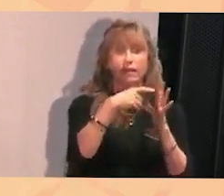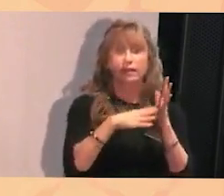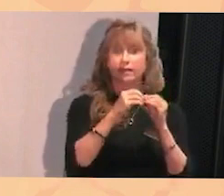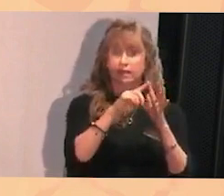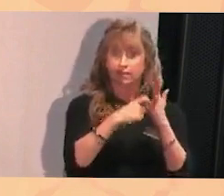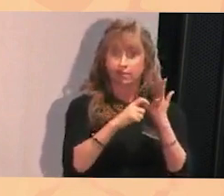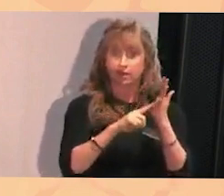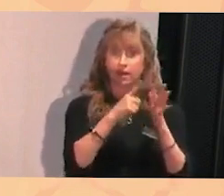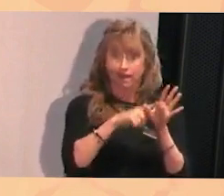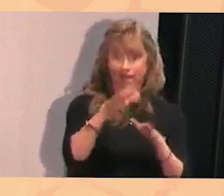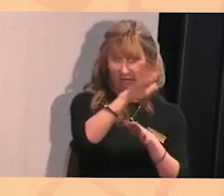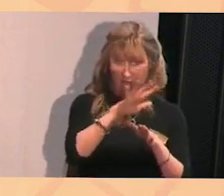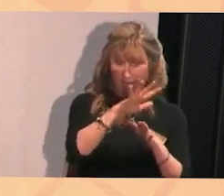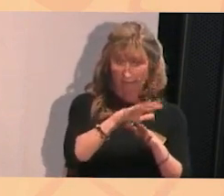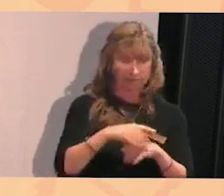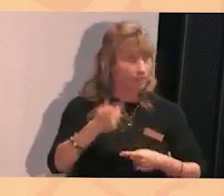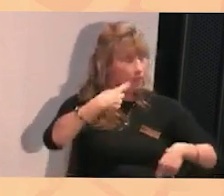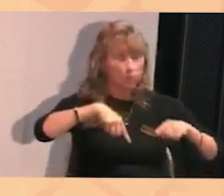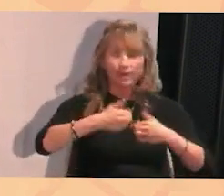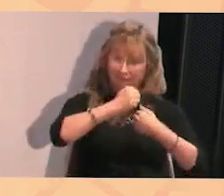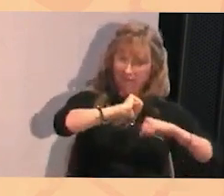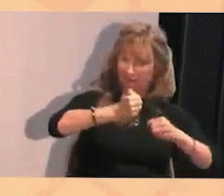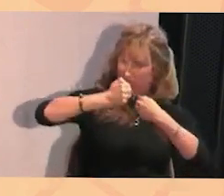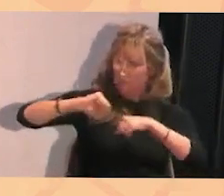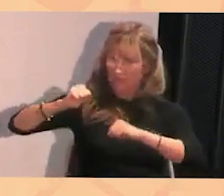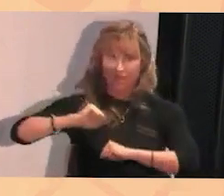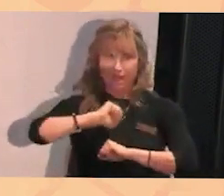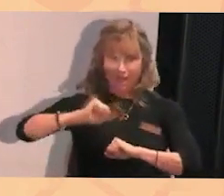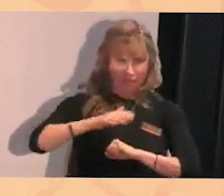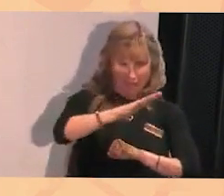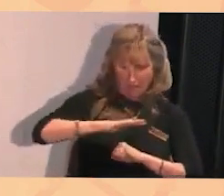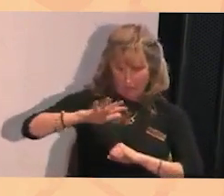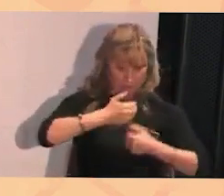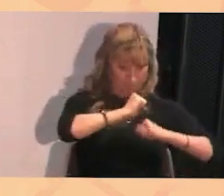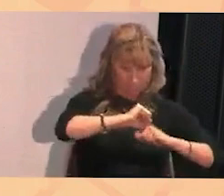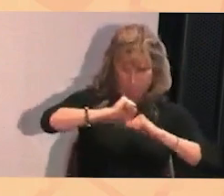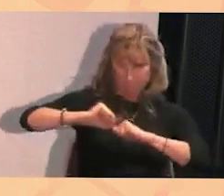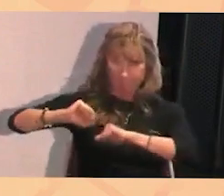local territory. We all live in this space.